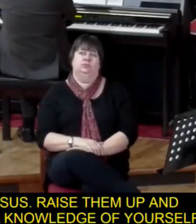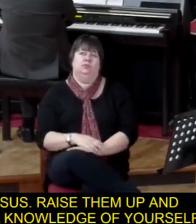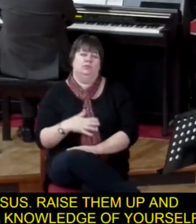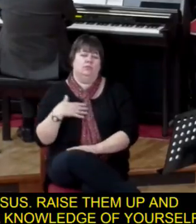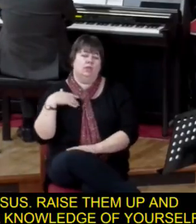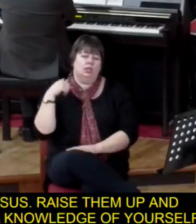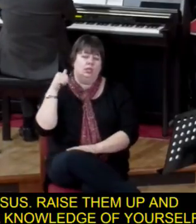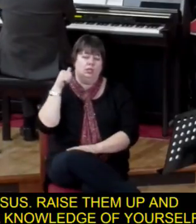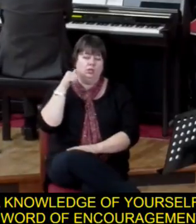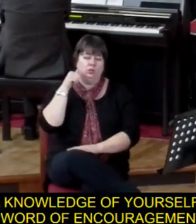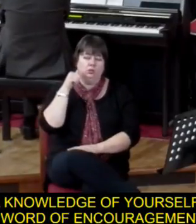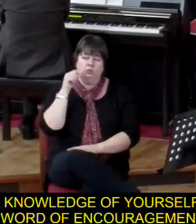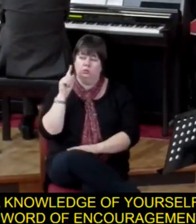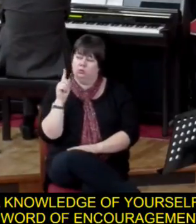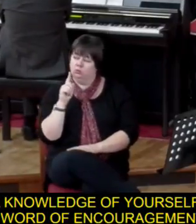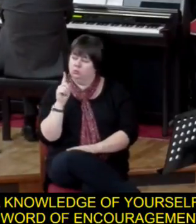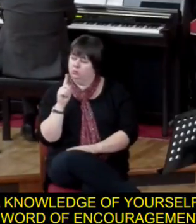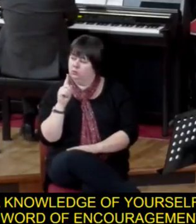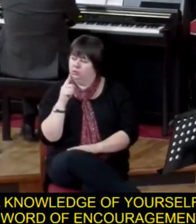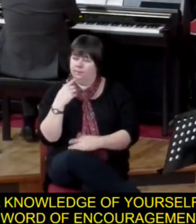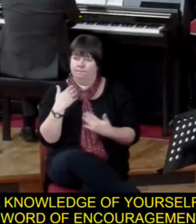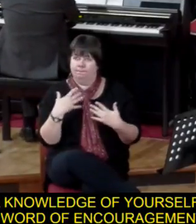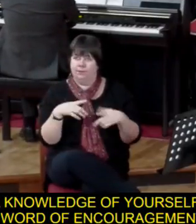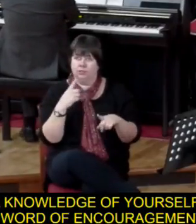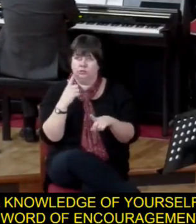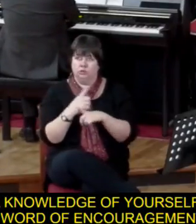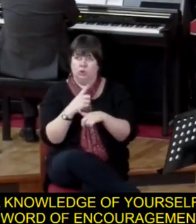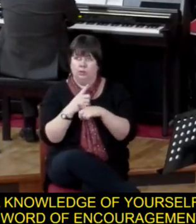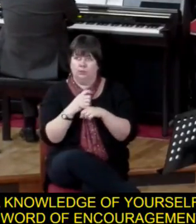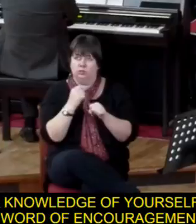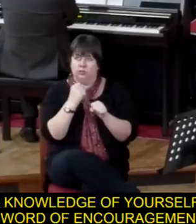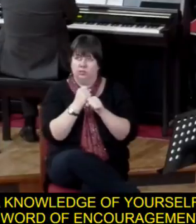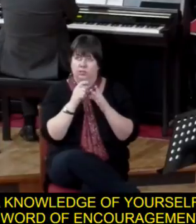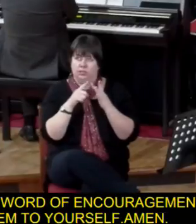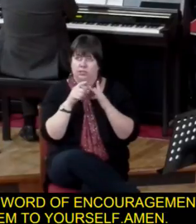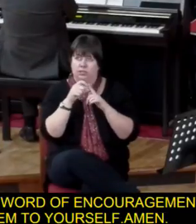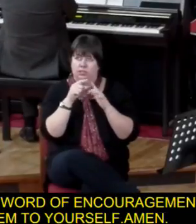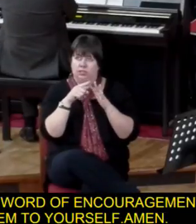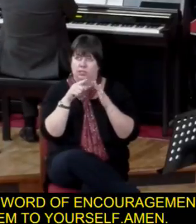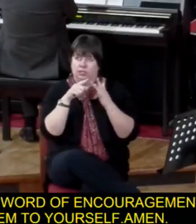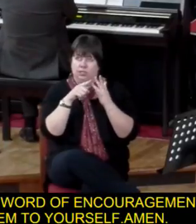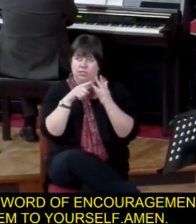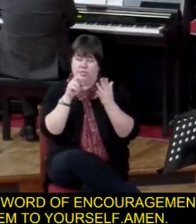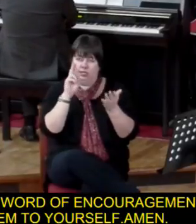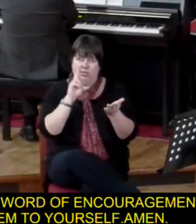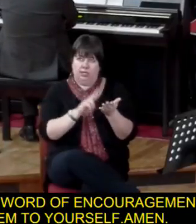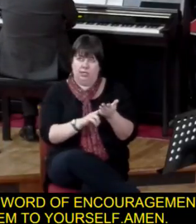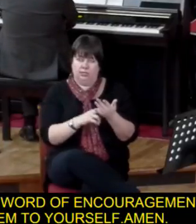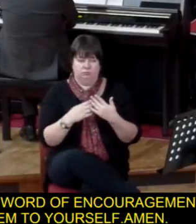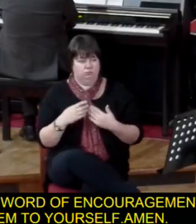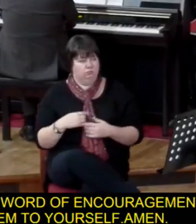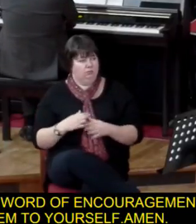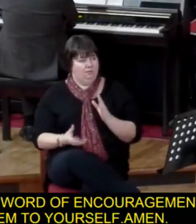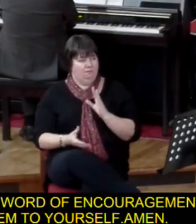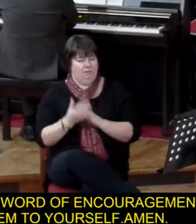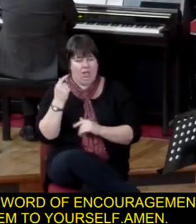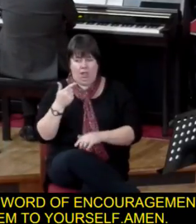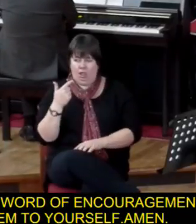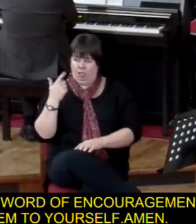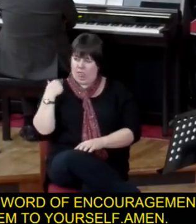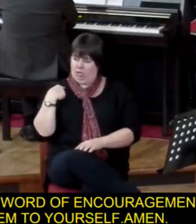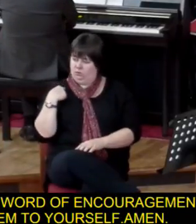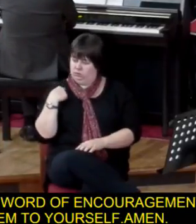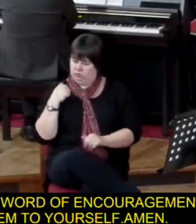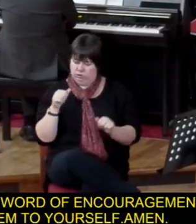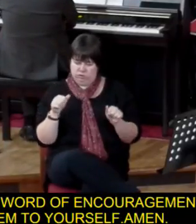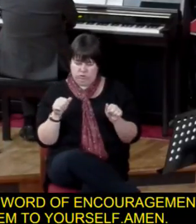we know we were starting to talk about Gideon last week, and we discovered that lots of small